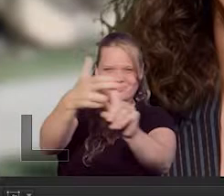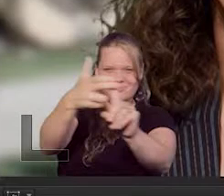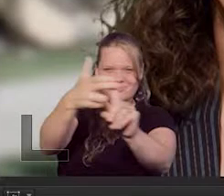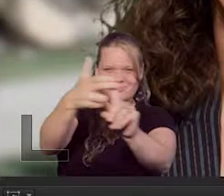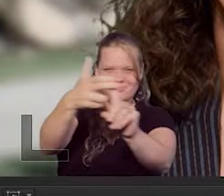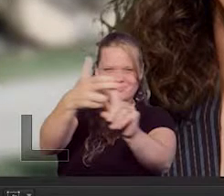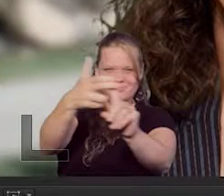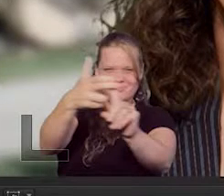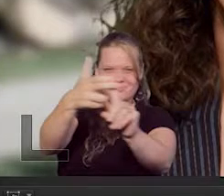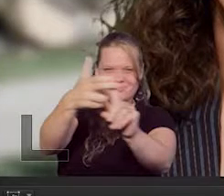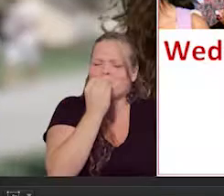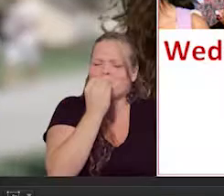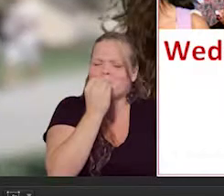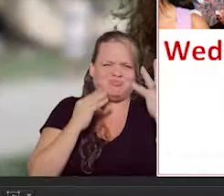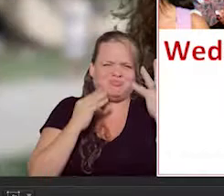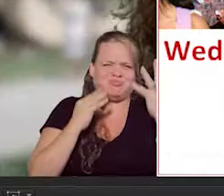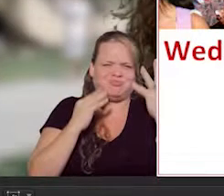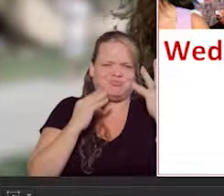And then